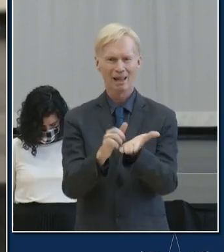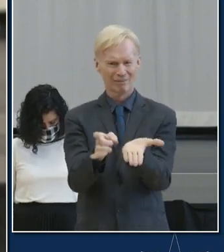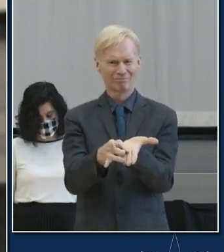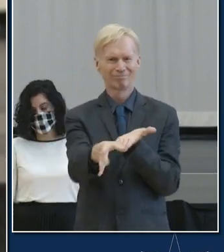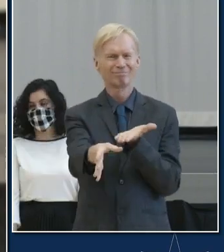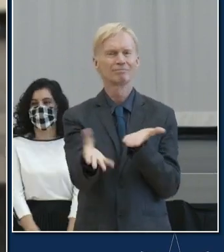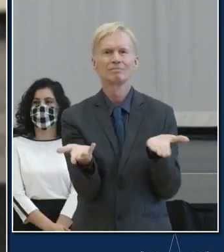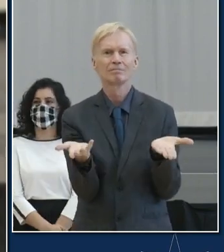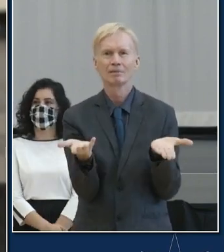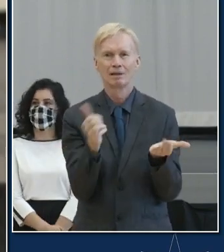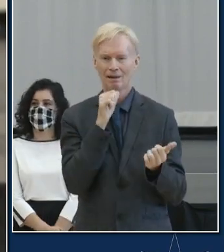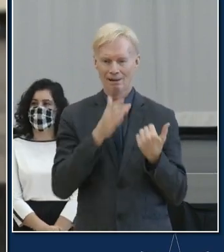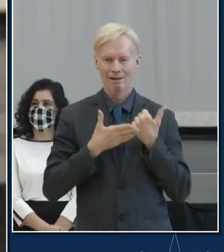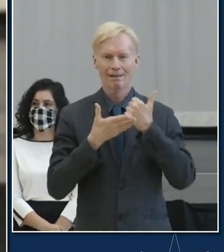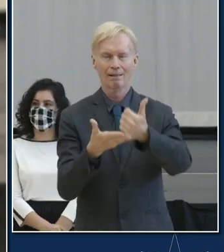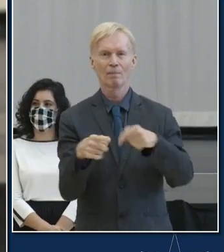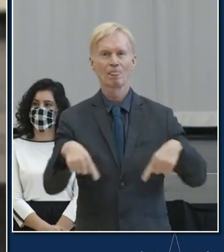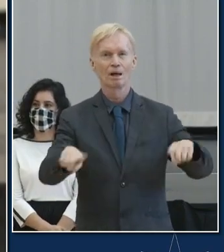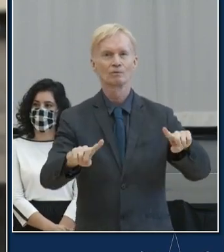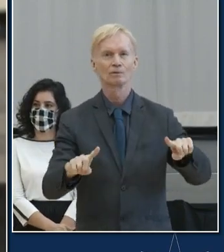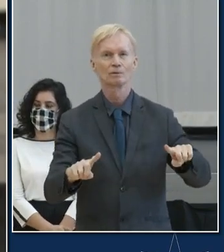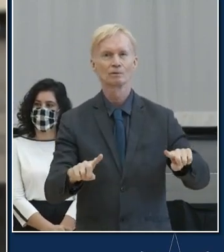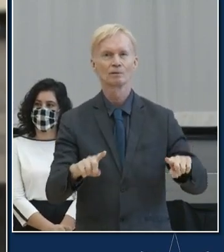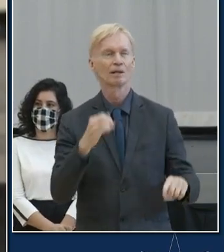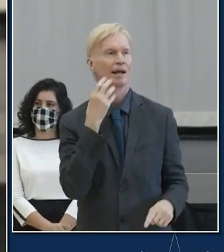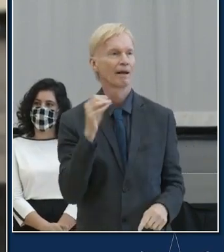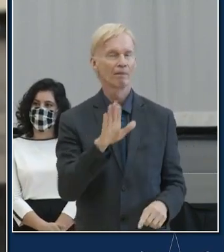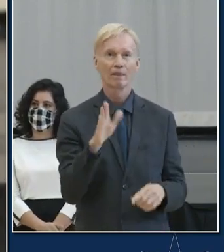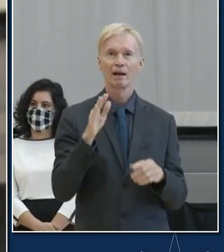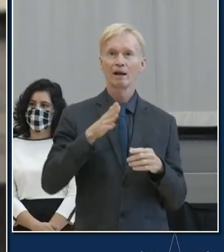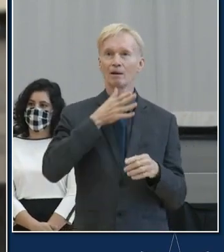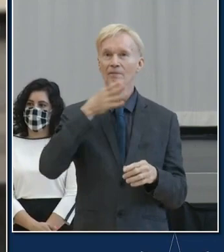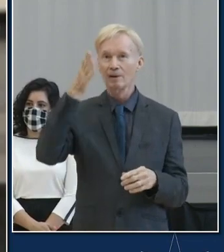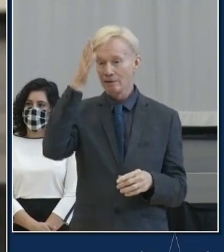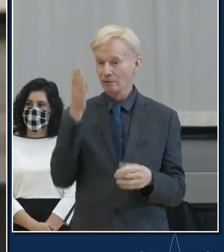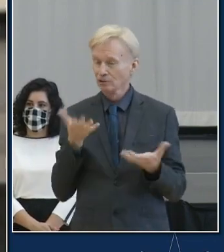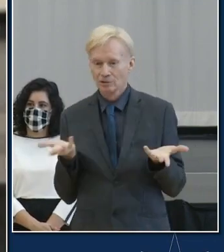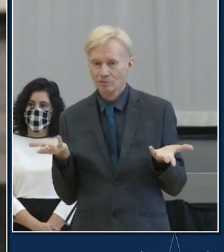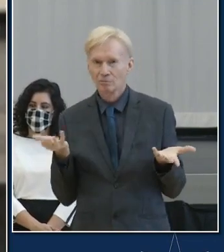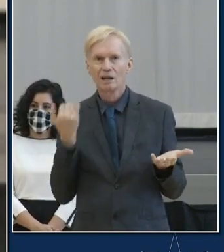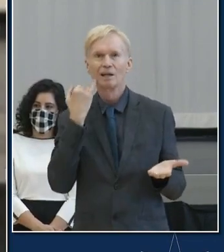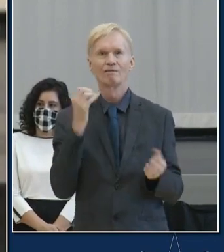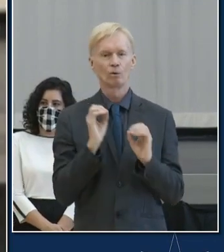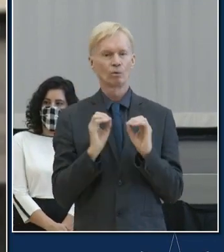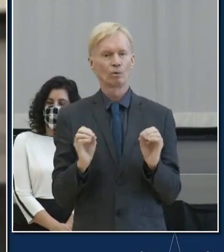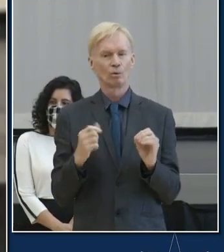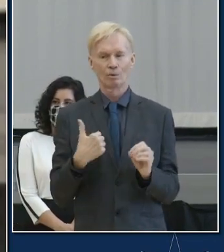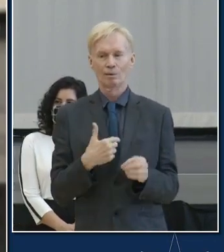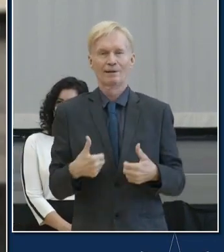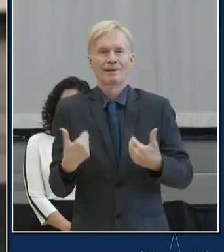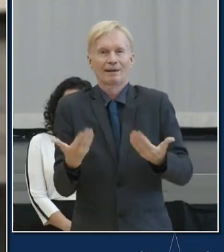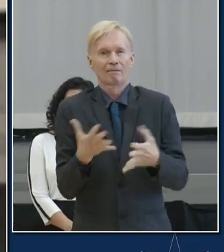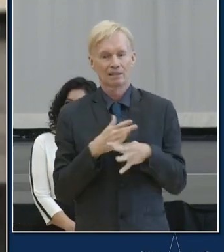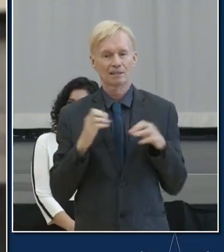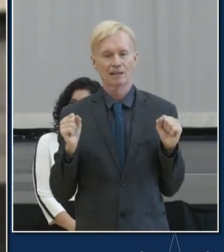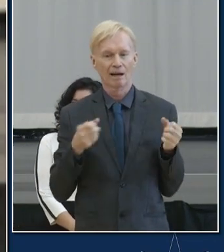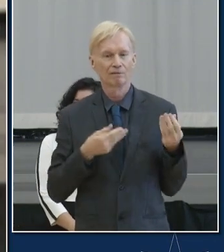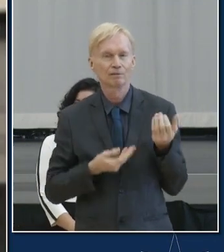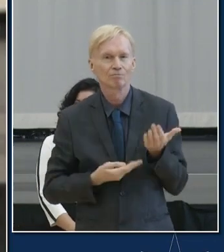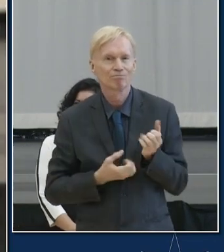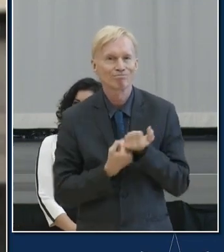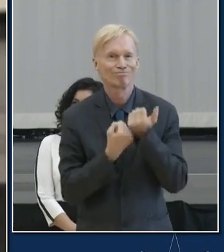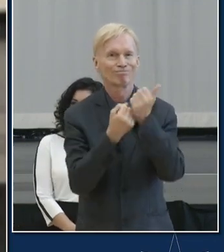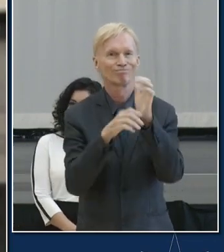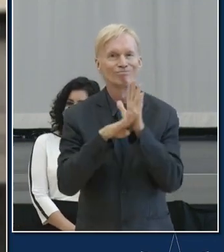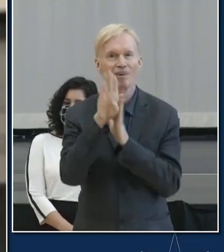to those kids and their families if we don't provide a safe and nurturing environment for our kids